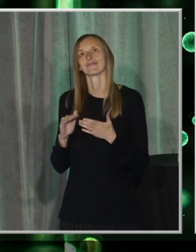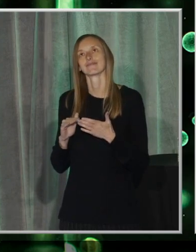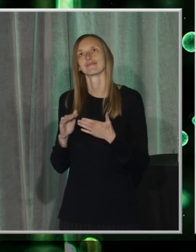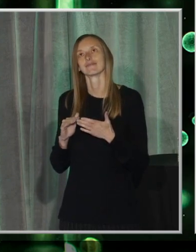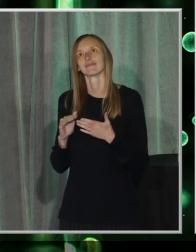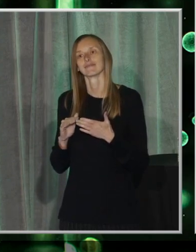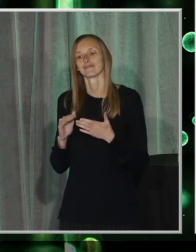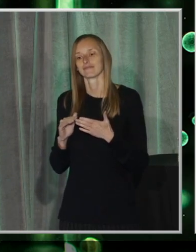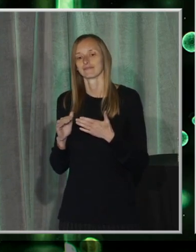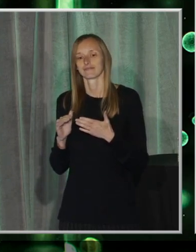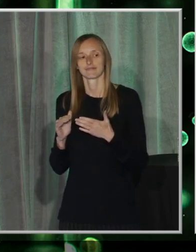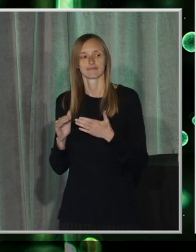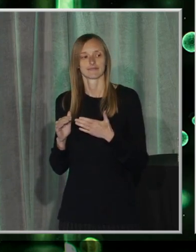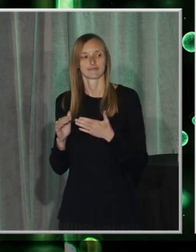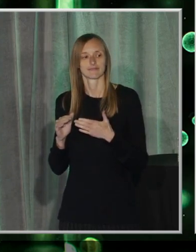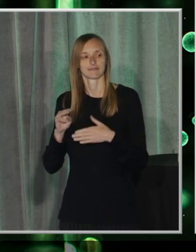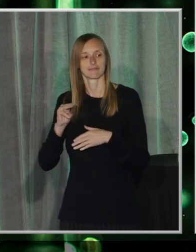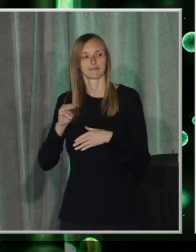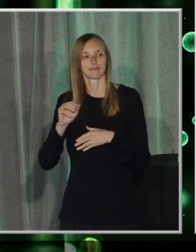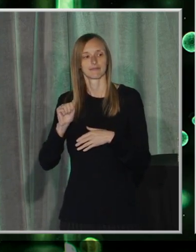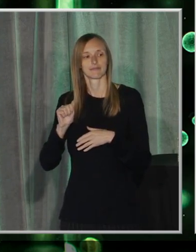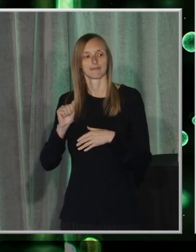maggots. Then